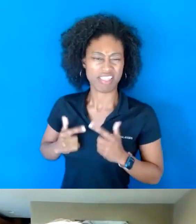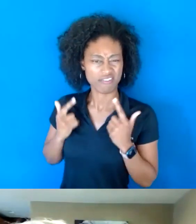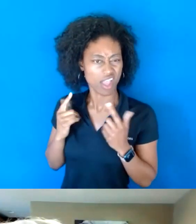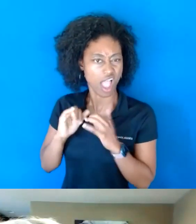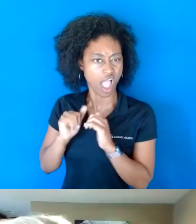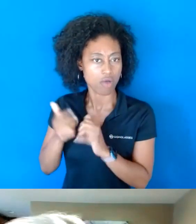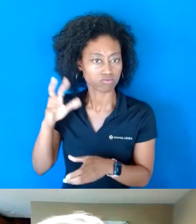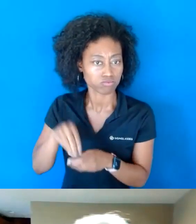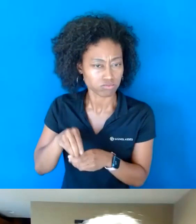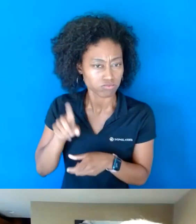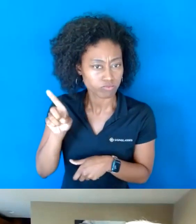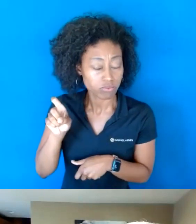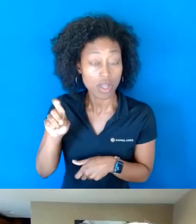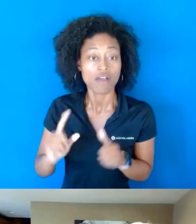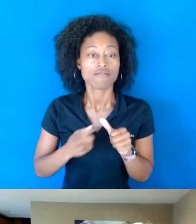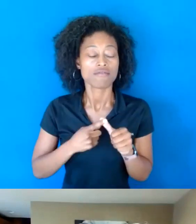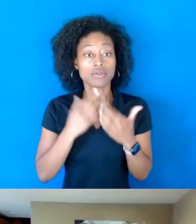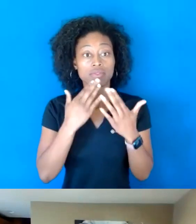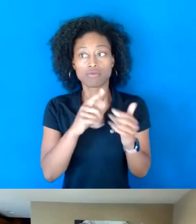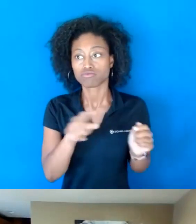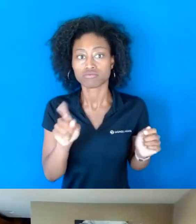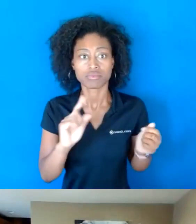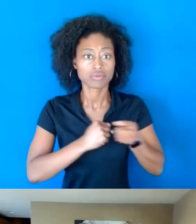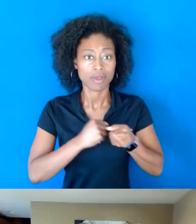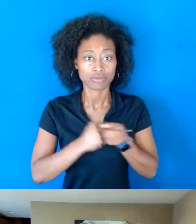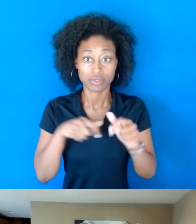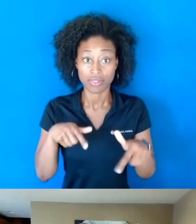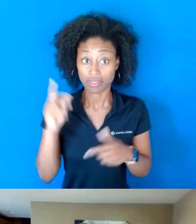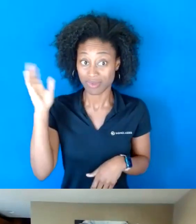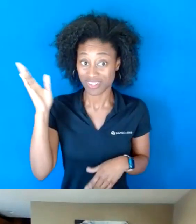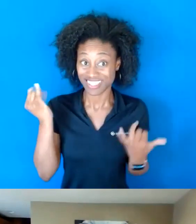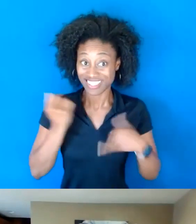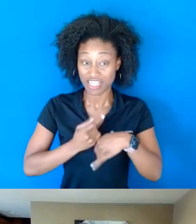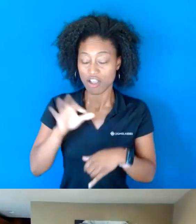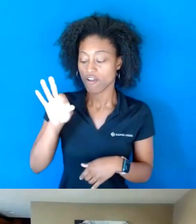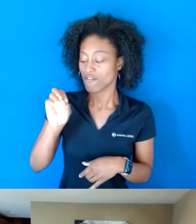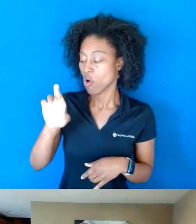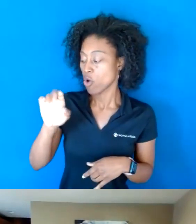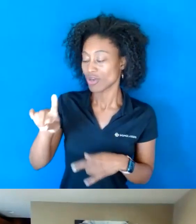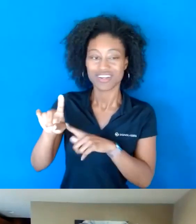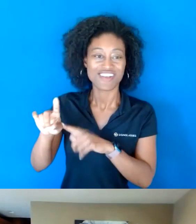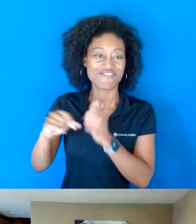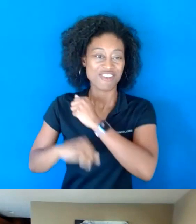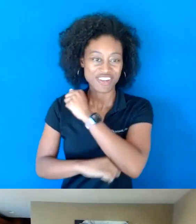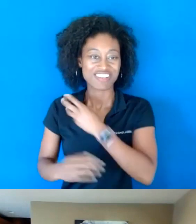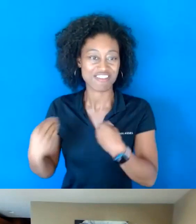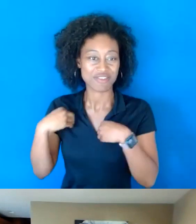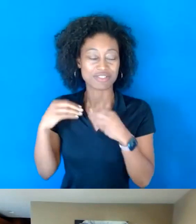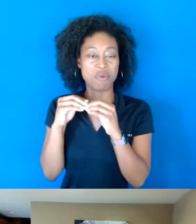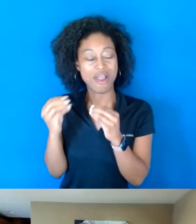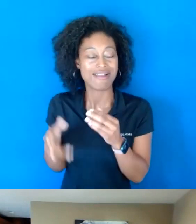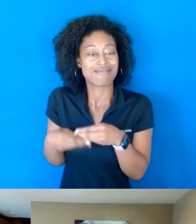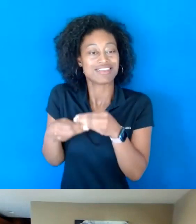want to thank our sponsors for this presentation today. With the Ford Foundation, we're able to hold some extra trainings throughout the